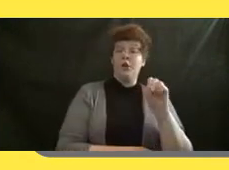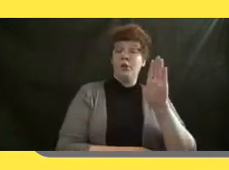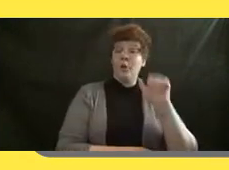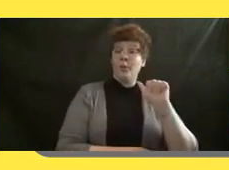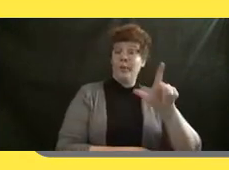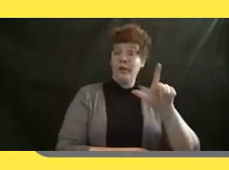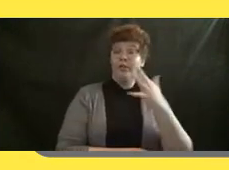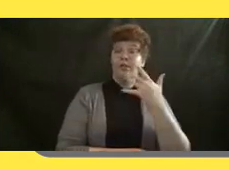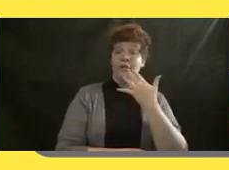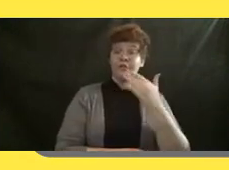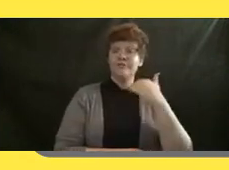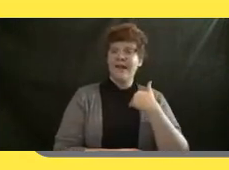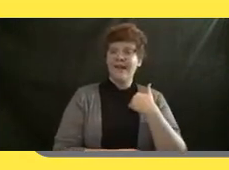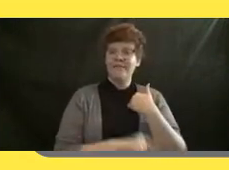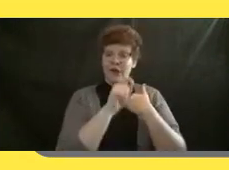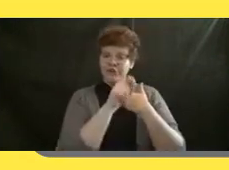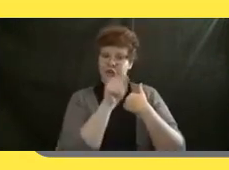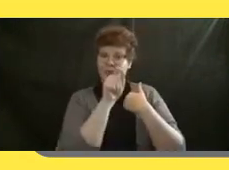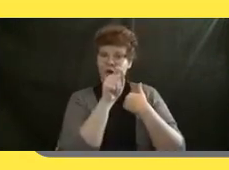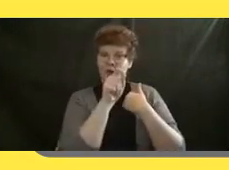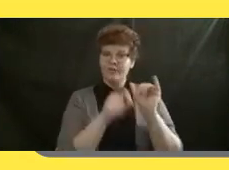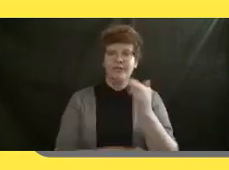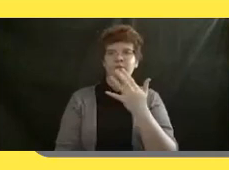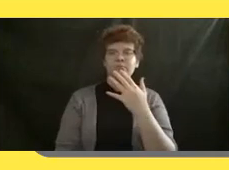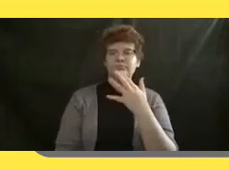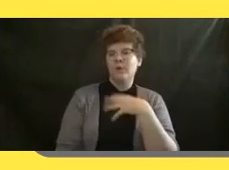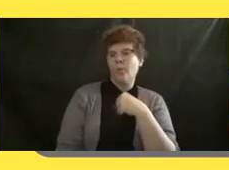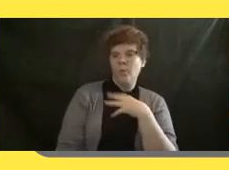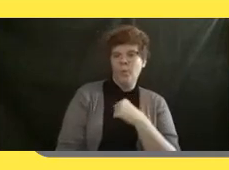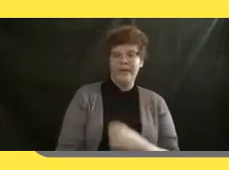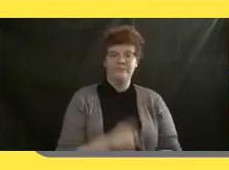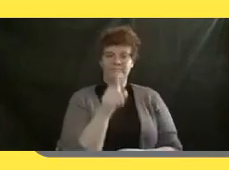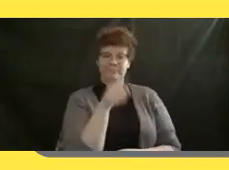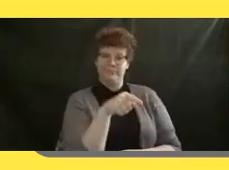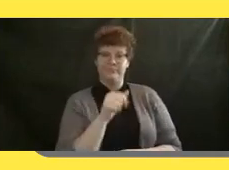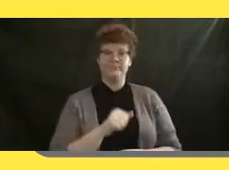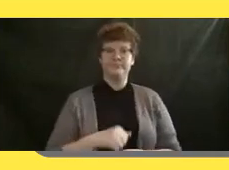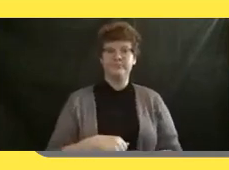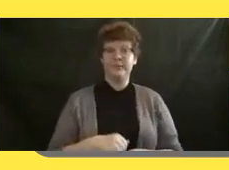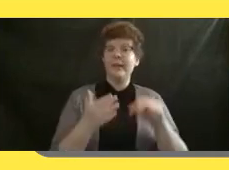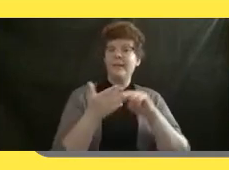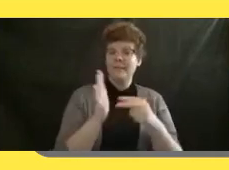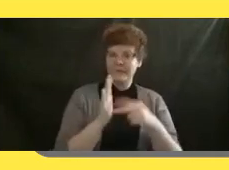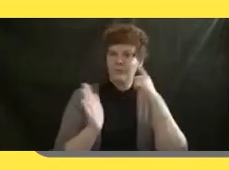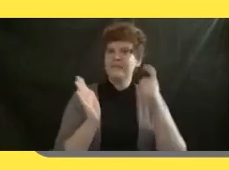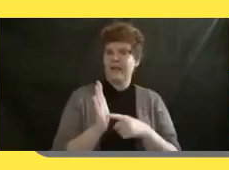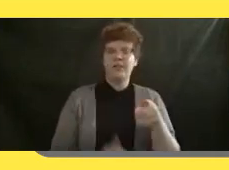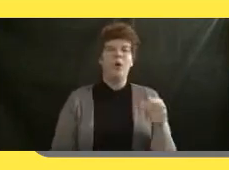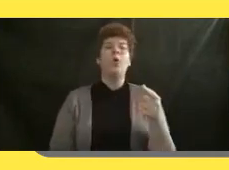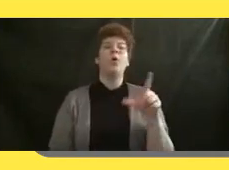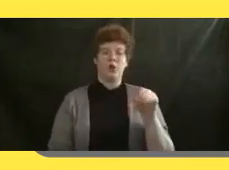in the lower right-hand corner, a white notch. That distinguishes them from the